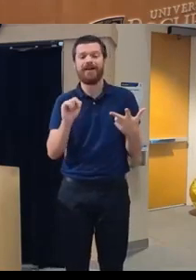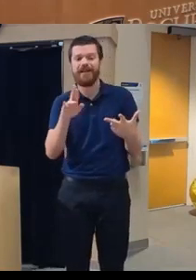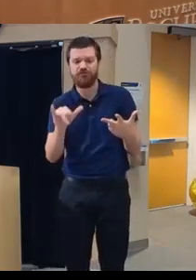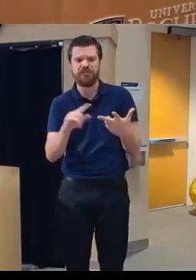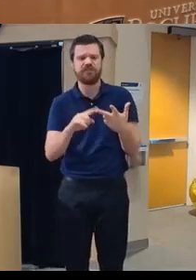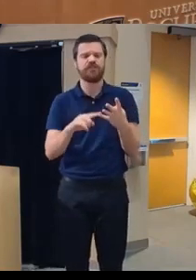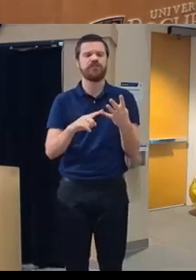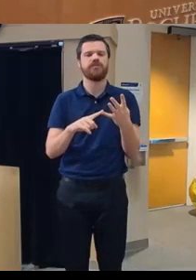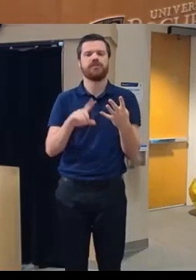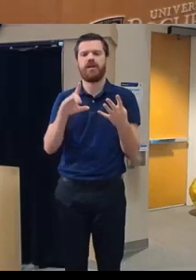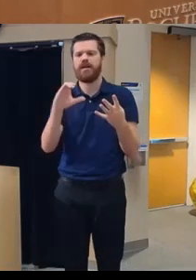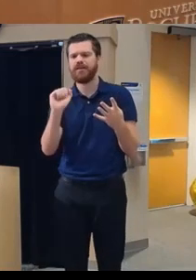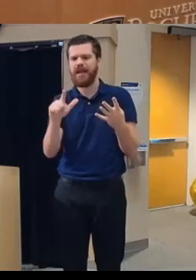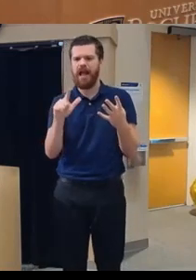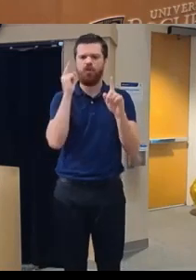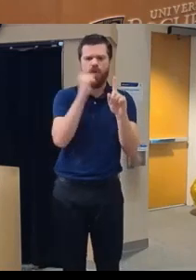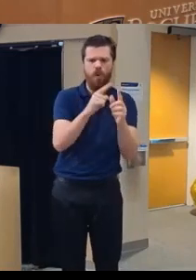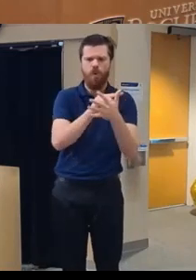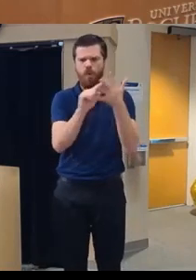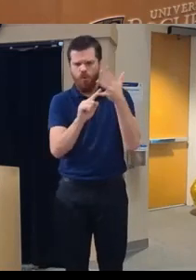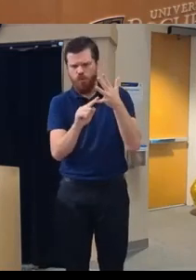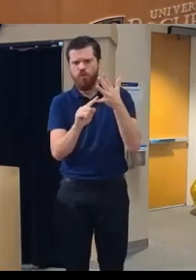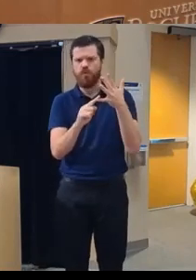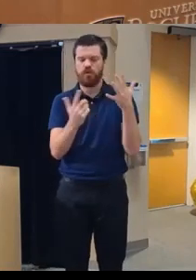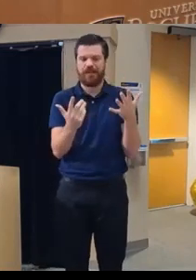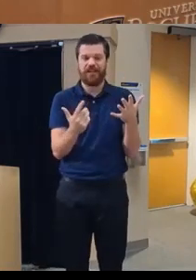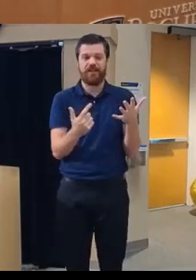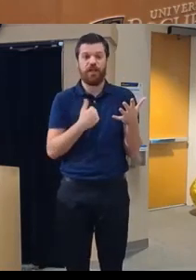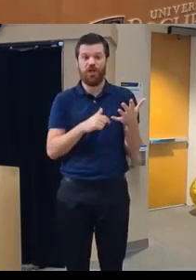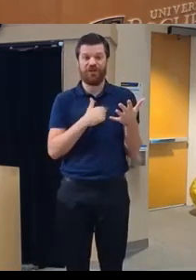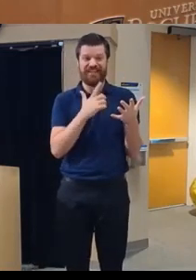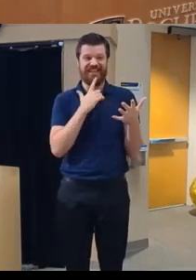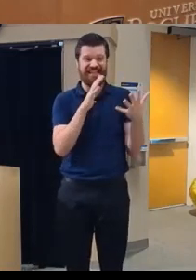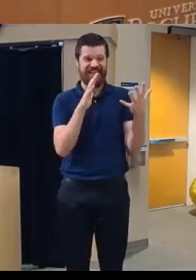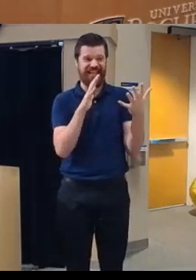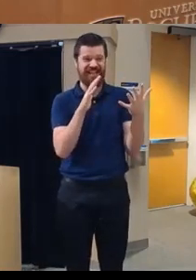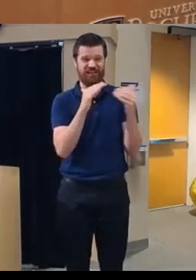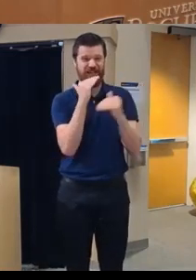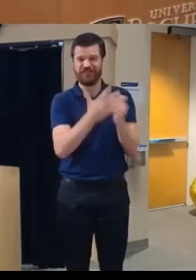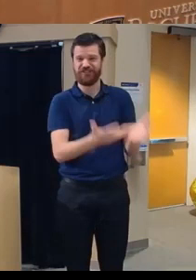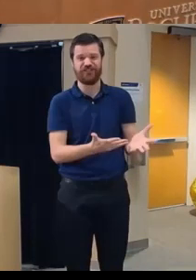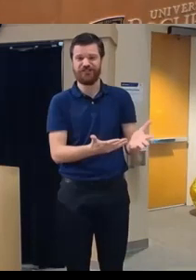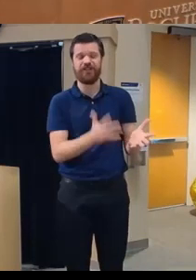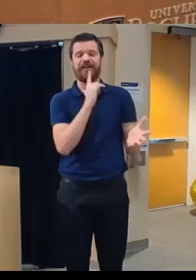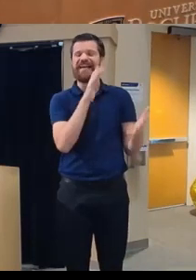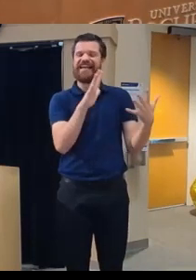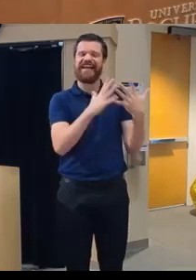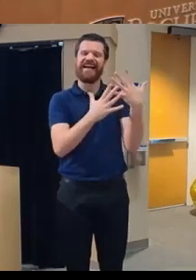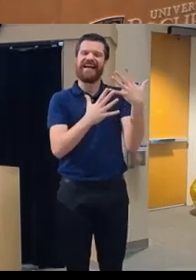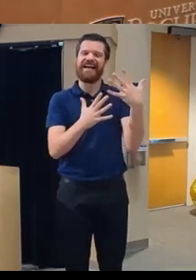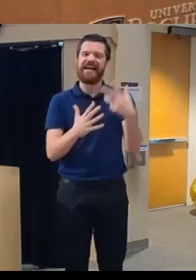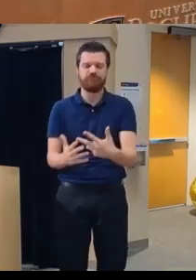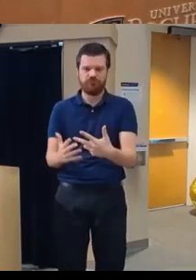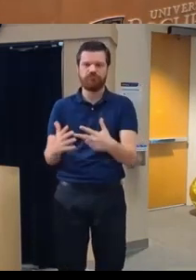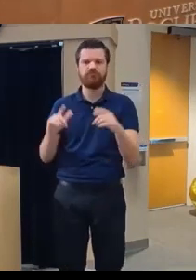you're doing and these calorie goals, like we just didn't do that. We kept it very simple,